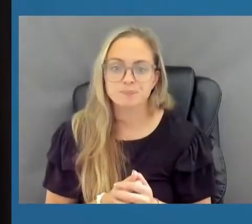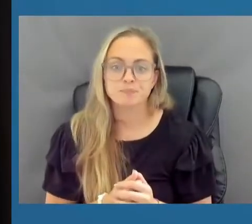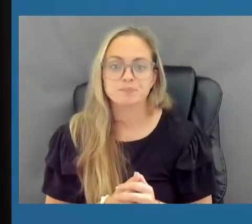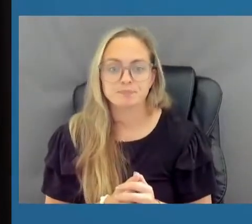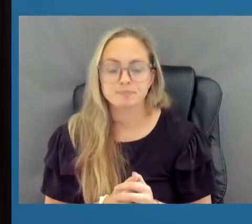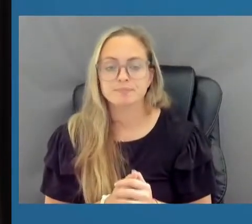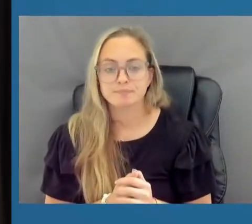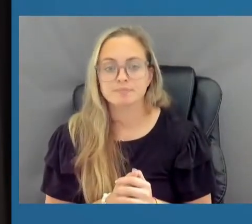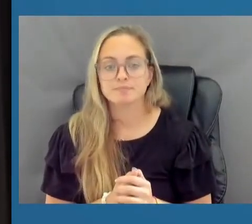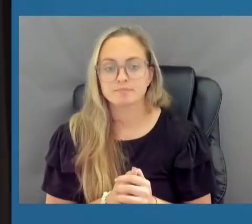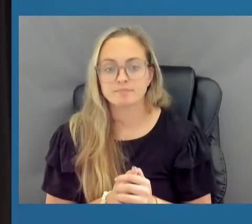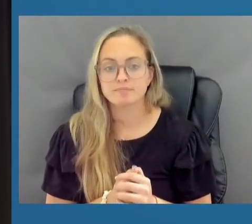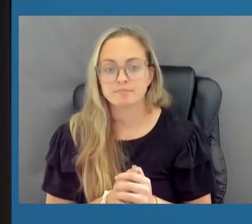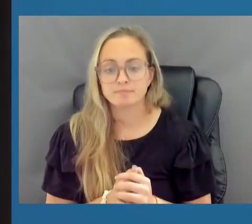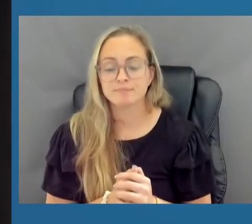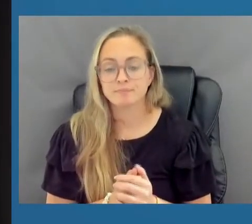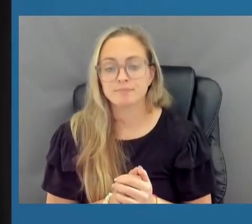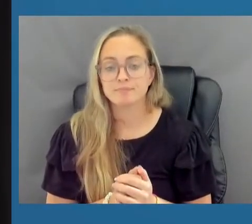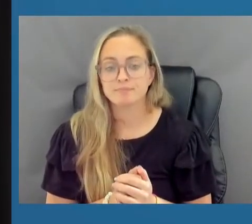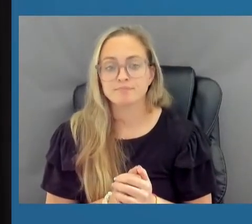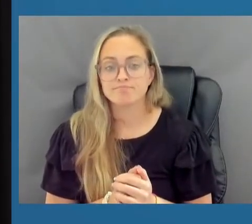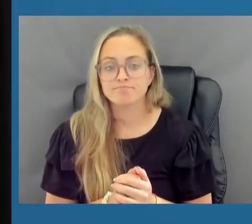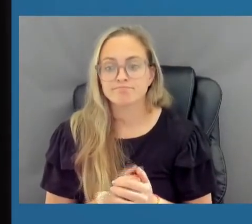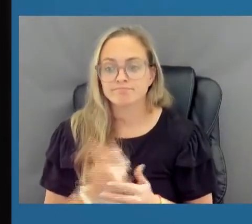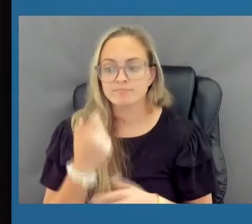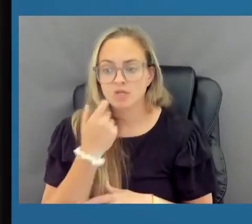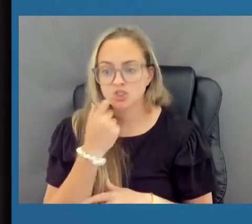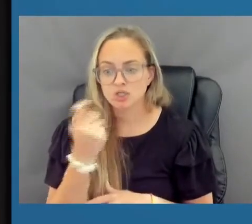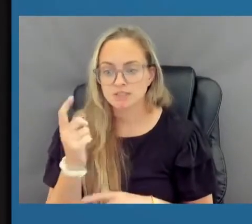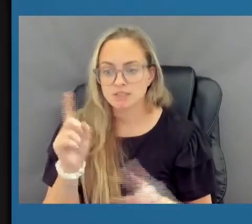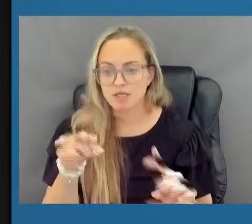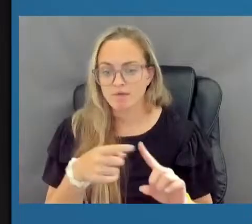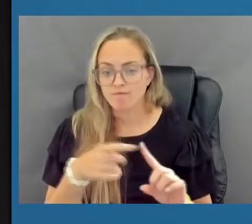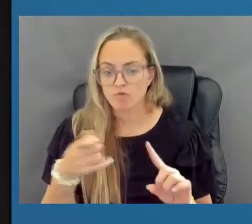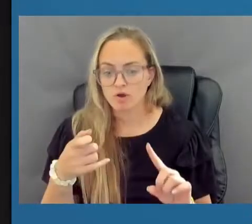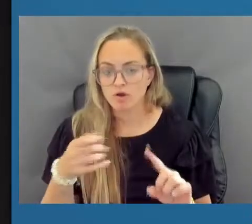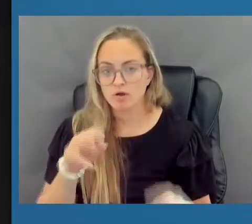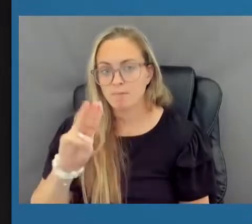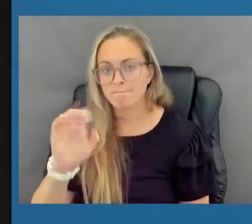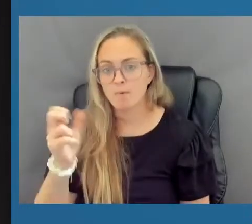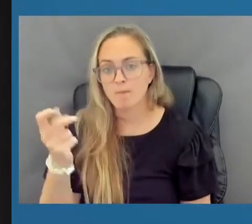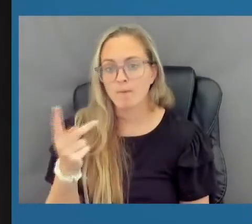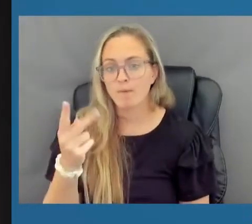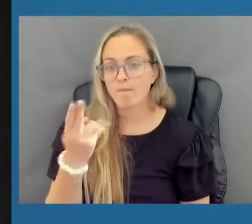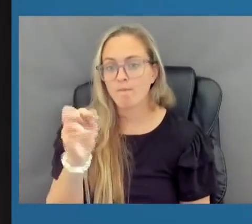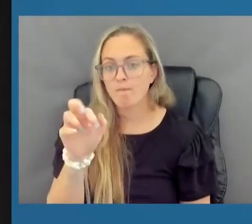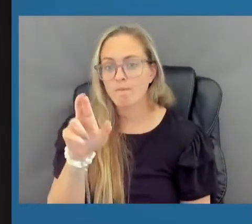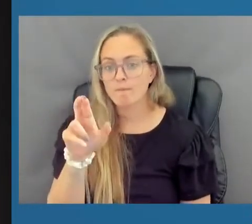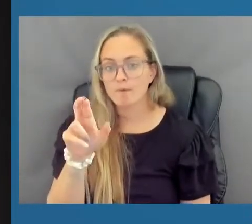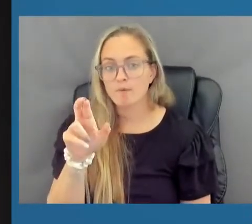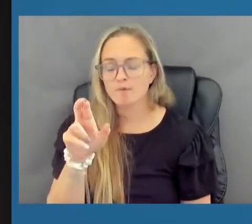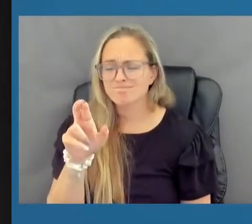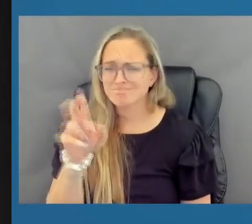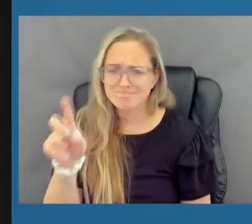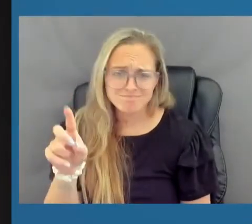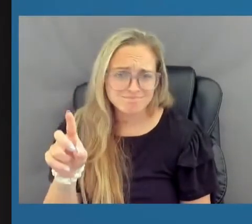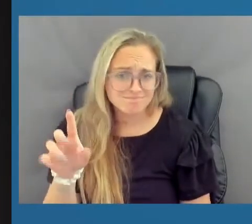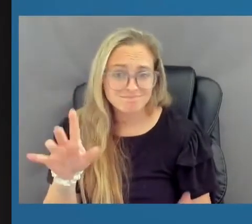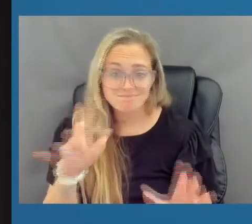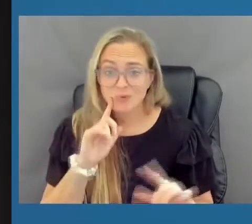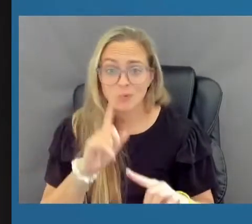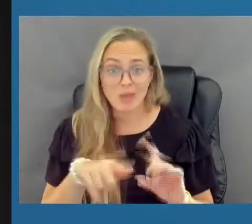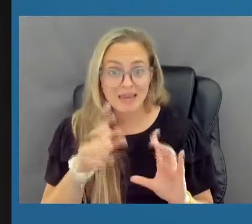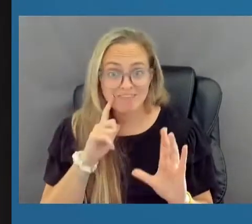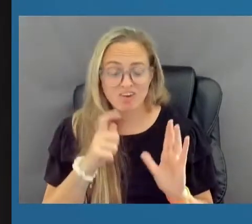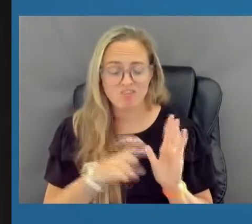We just came up from Mohawk Harbor, and it's absolutely